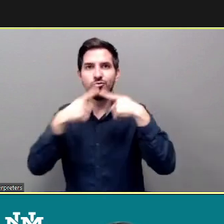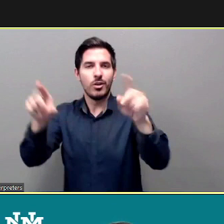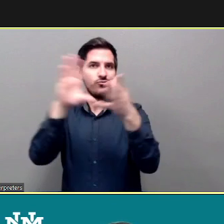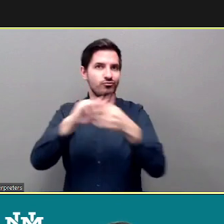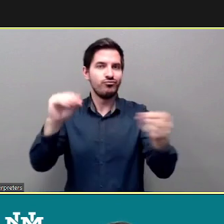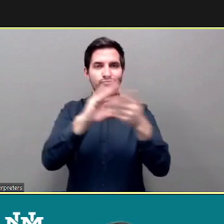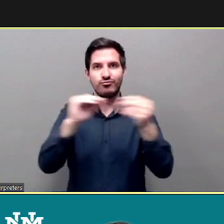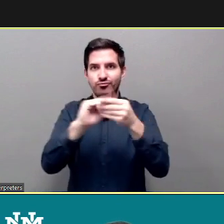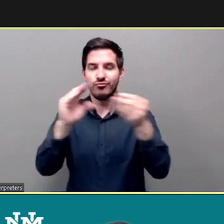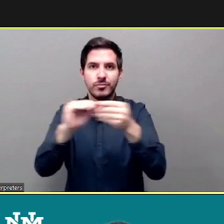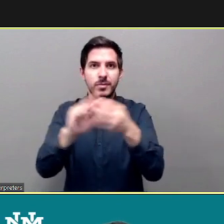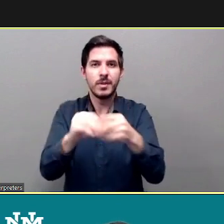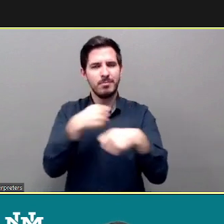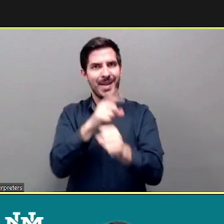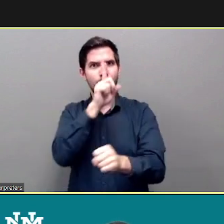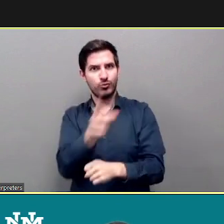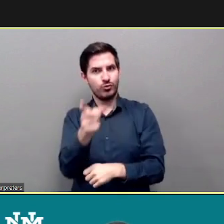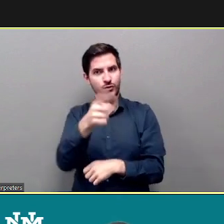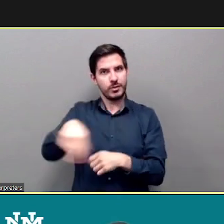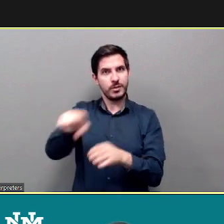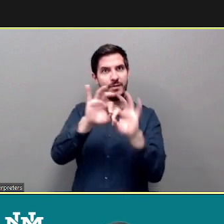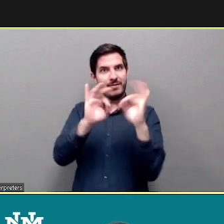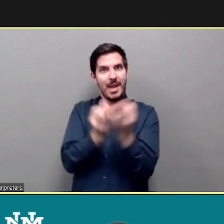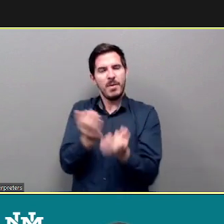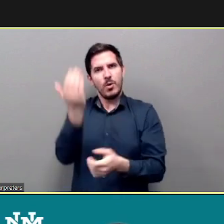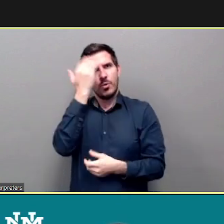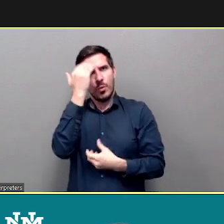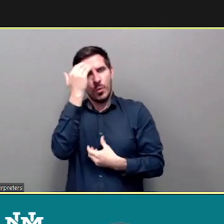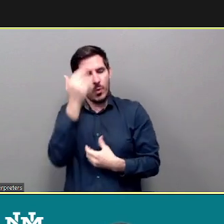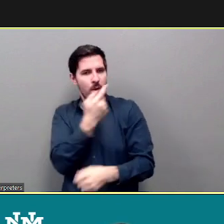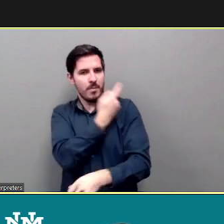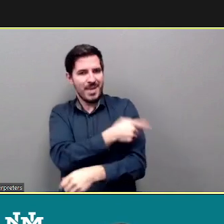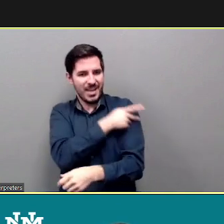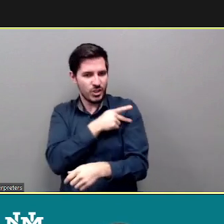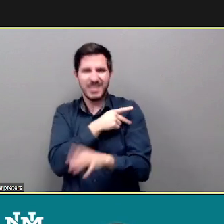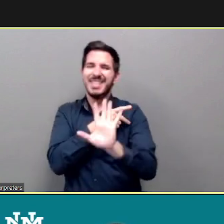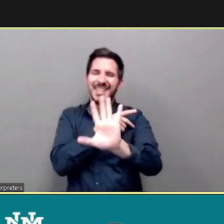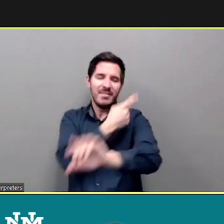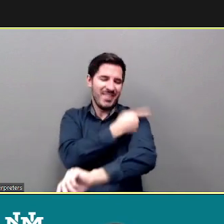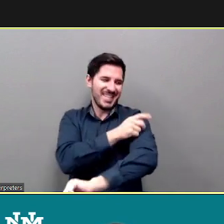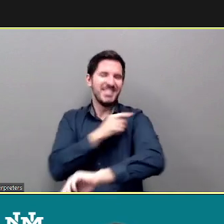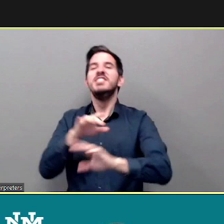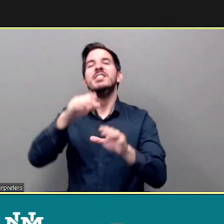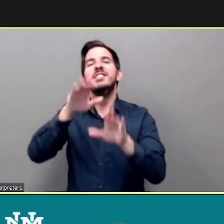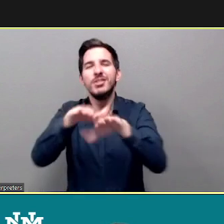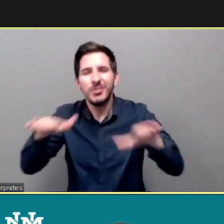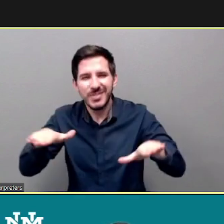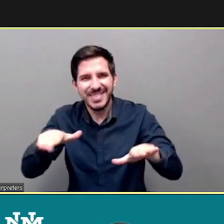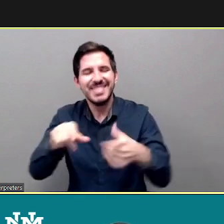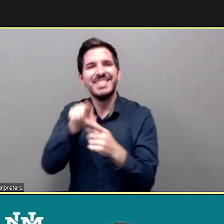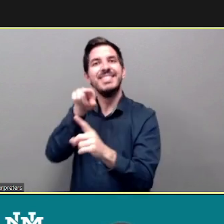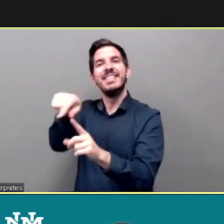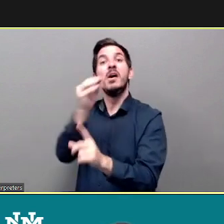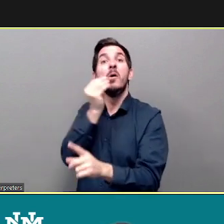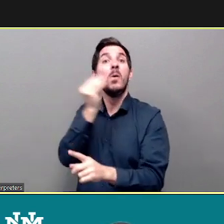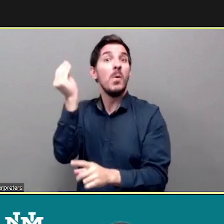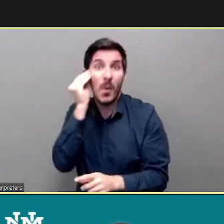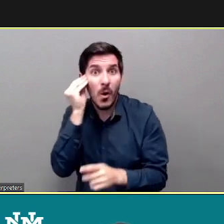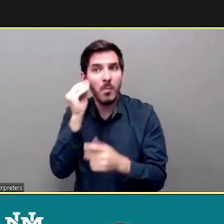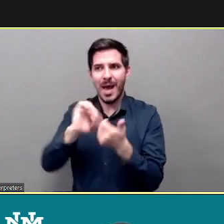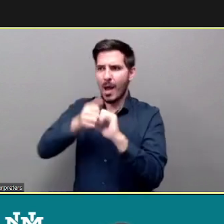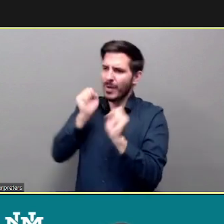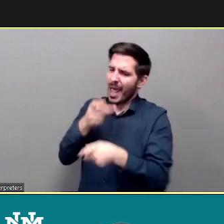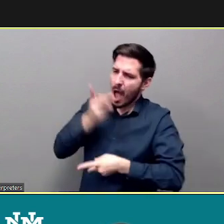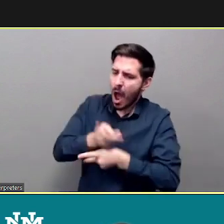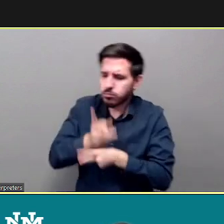sure families understand how to care for patients, their children in their home, and when is the right time to bring